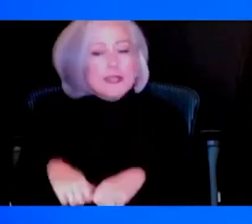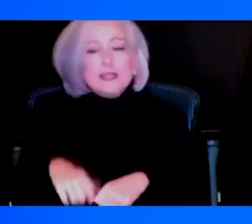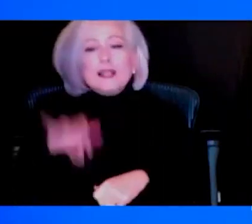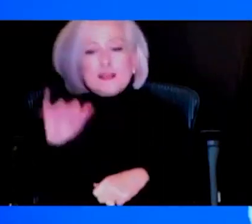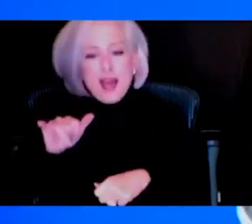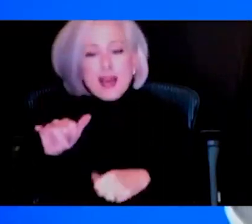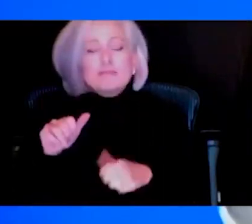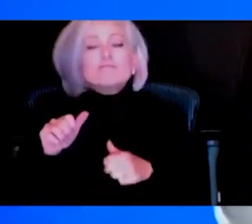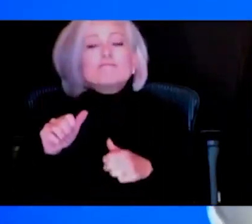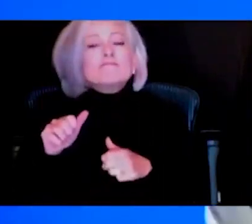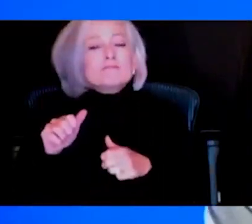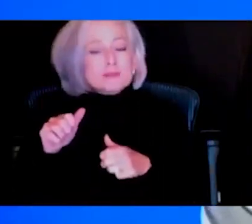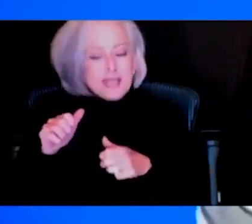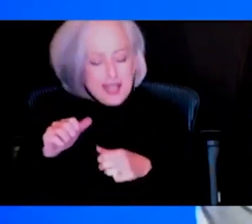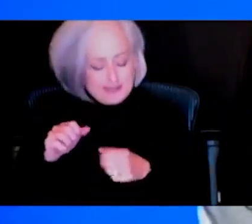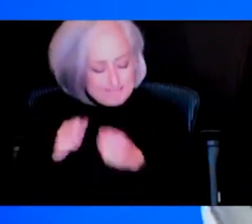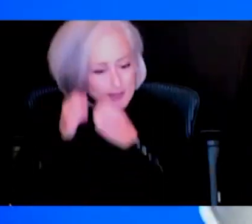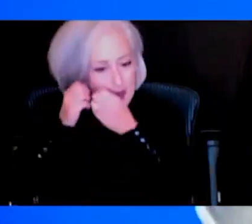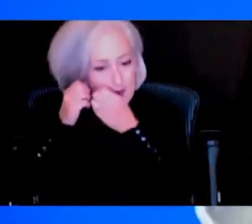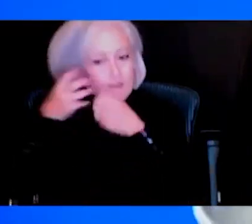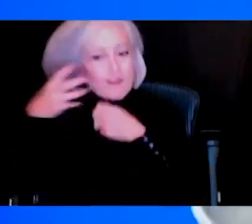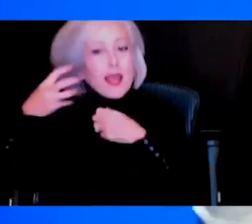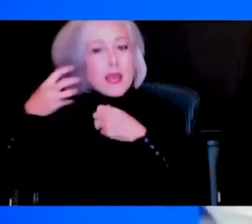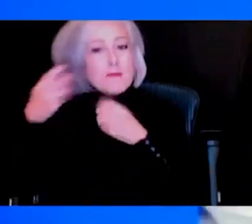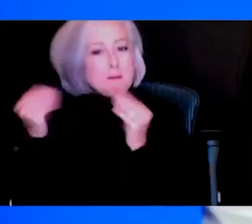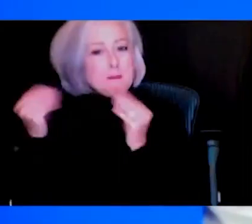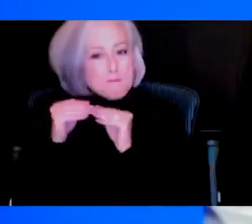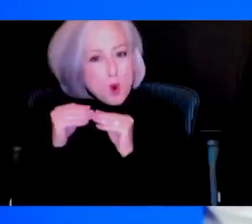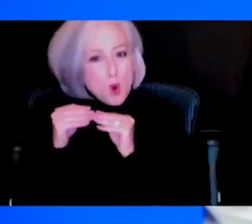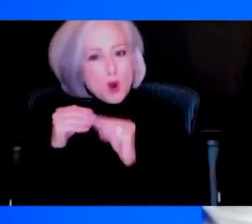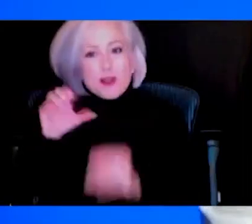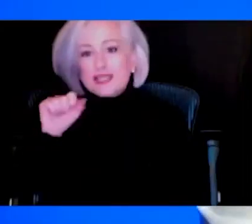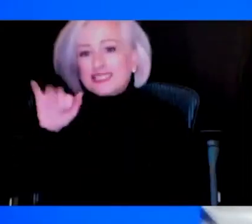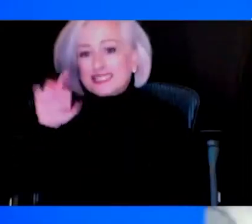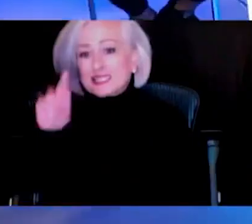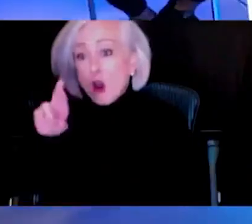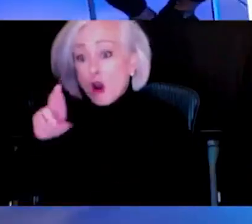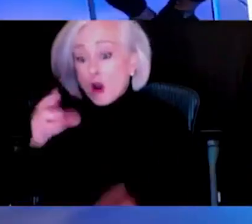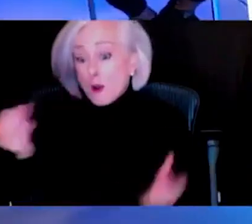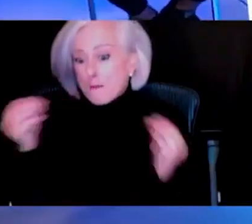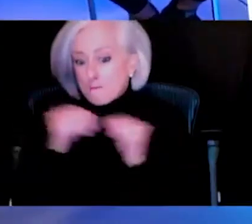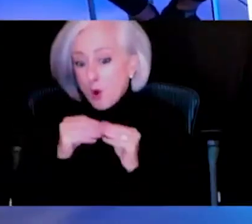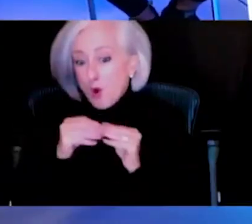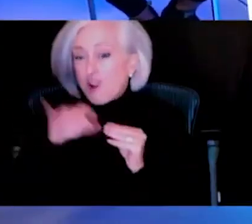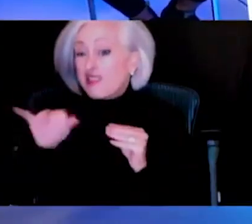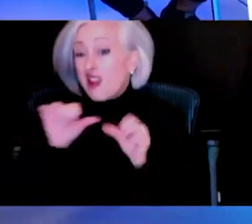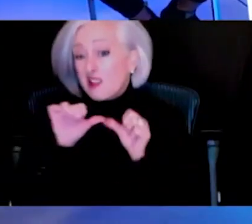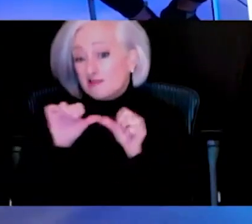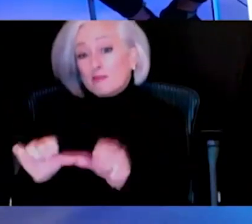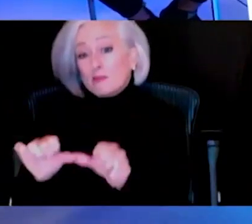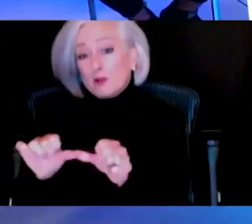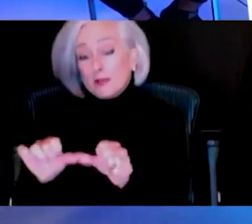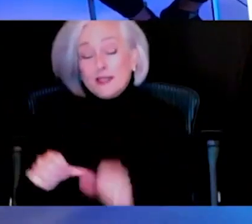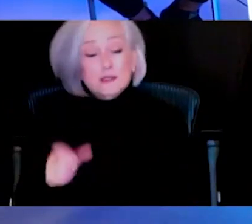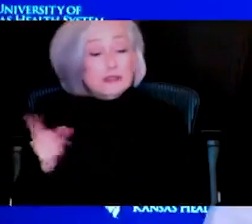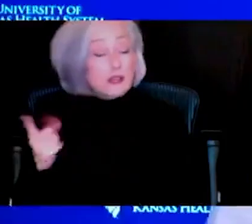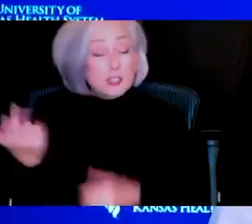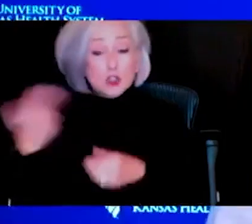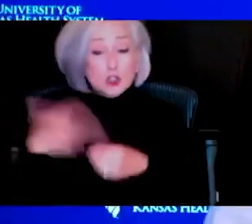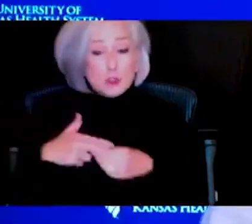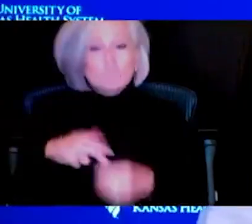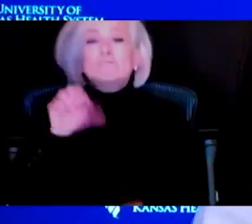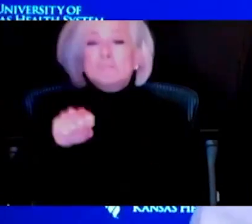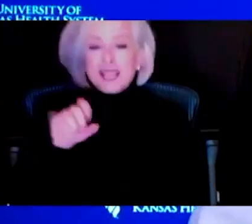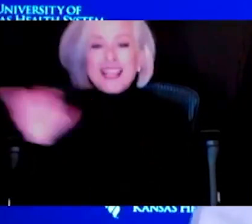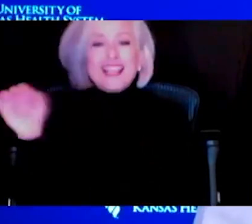and can lead to further scarring, which unfortunately is permanent. So, Dr. Hawkinson, you want to jump in here? Yeah, as an infectious disease physician, I